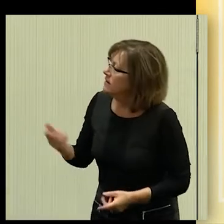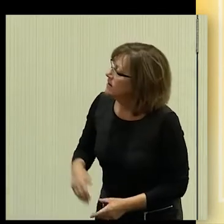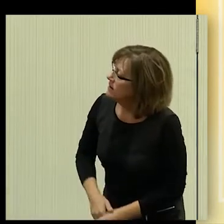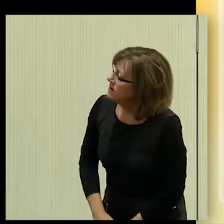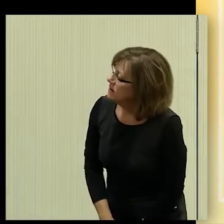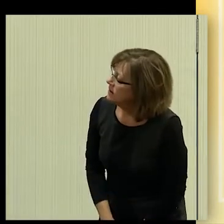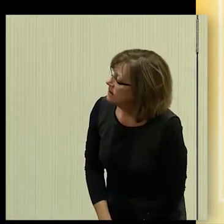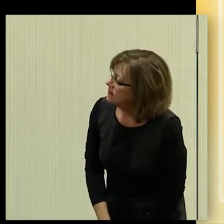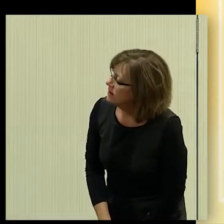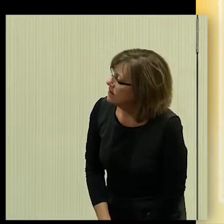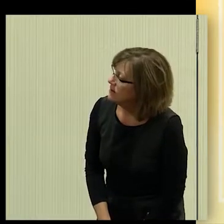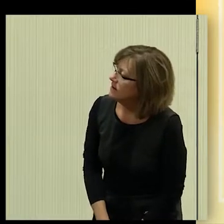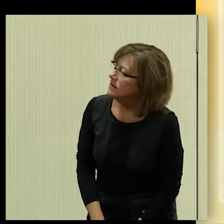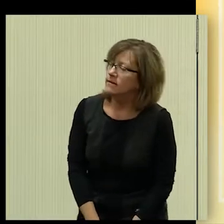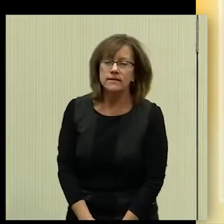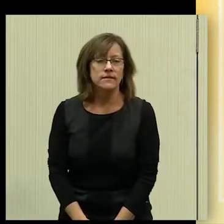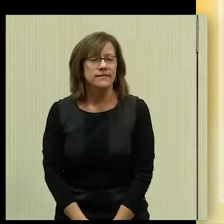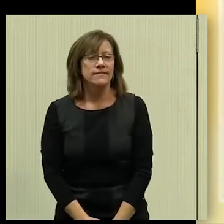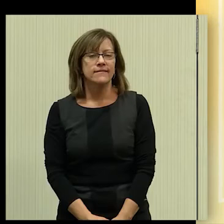Huh?